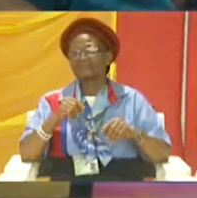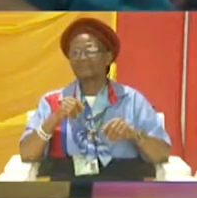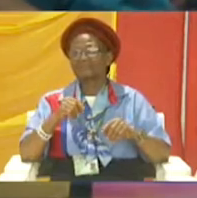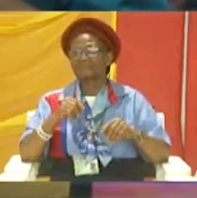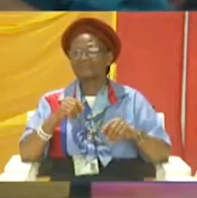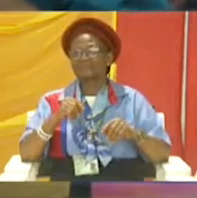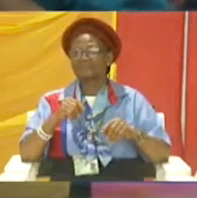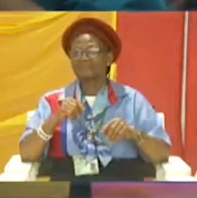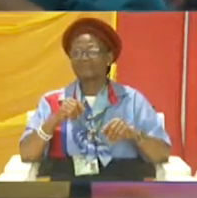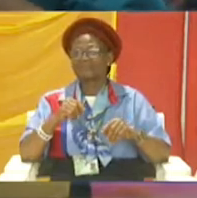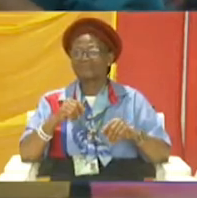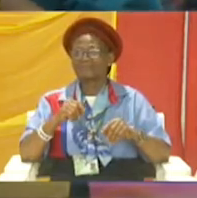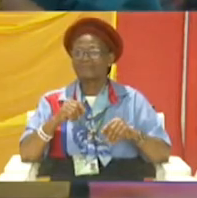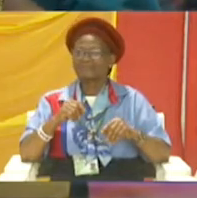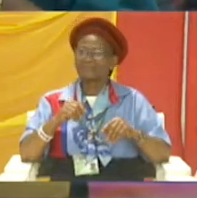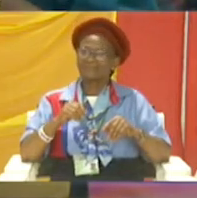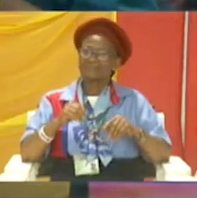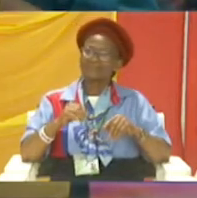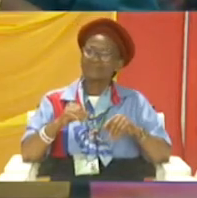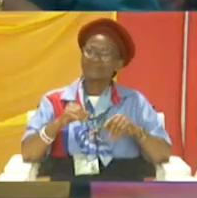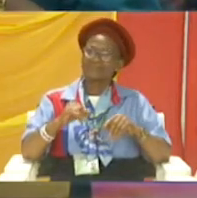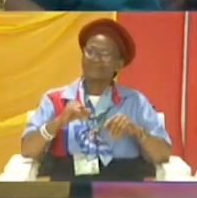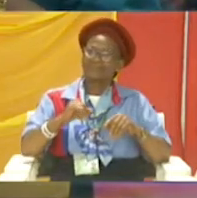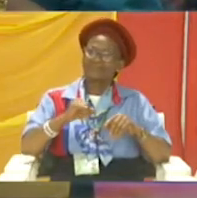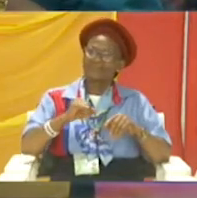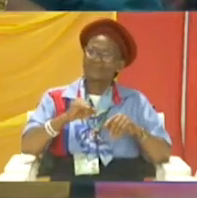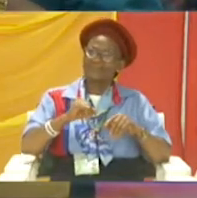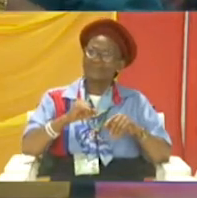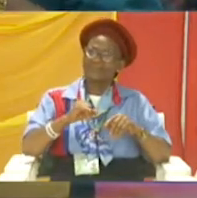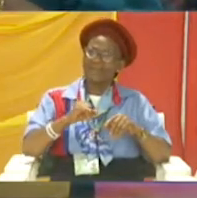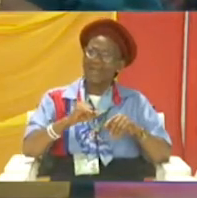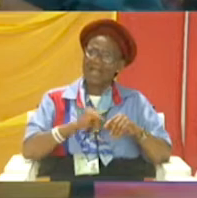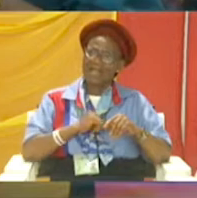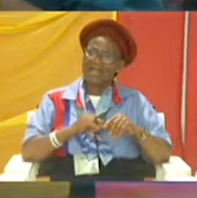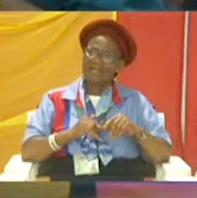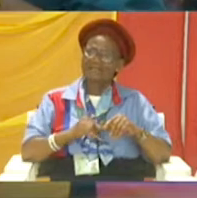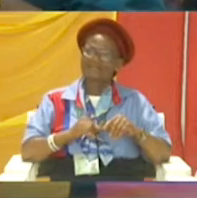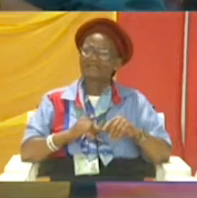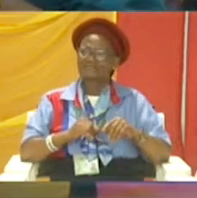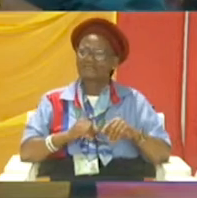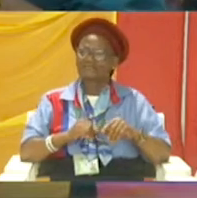I nudged the man who took me there. When